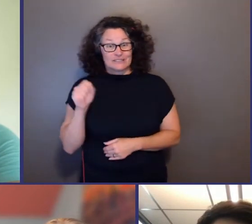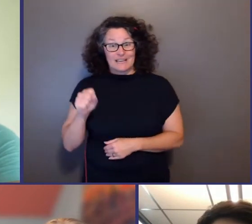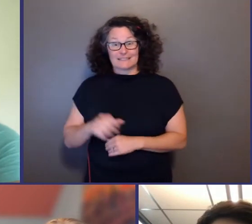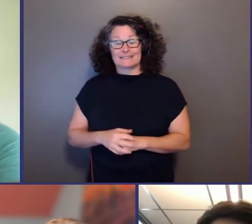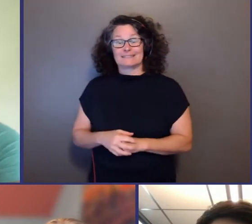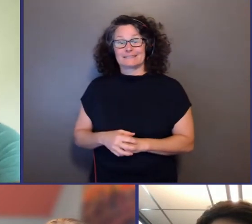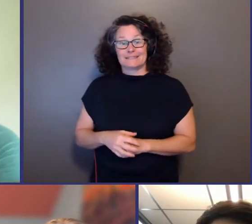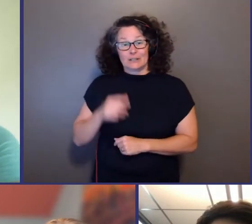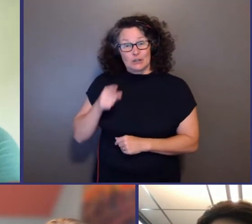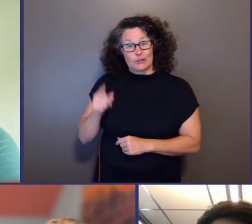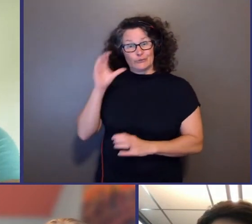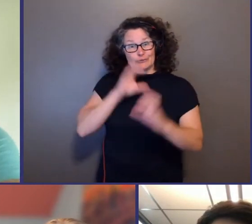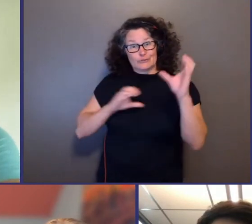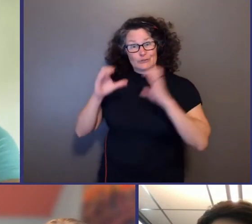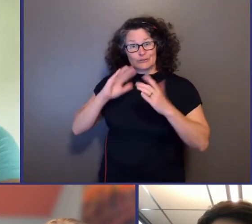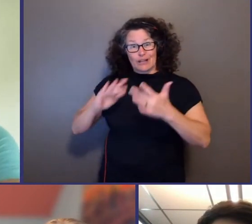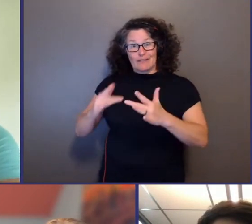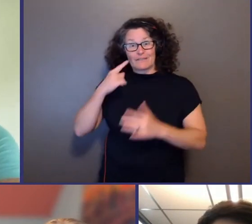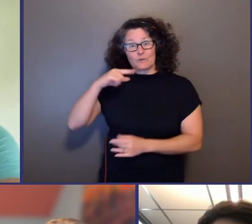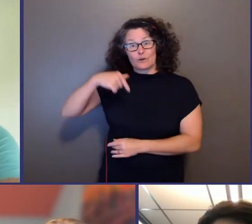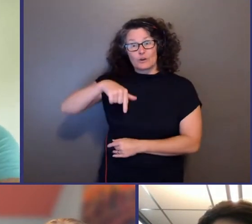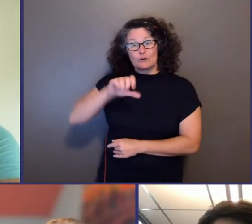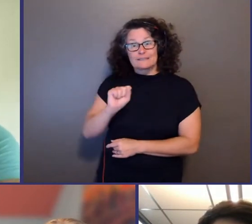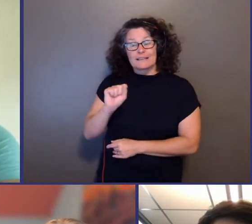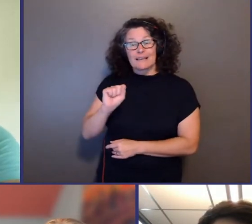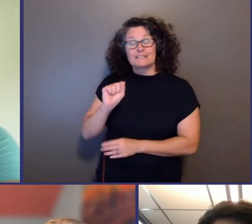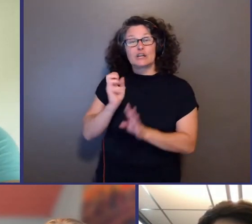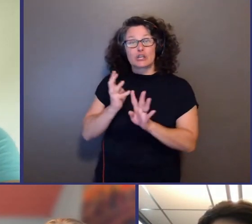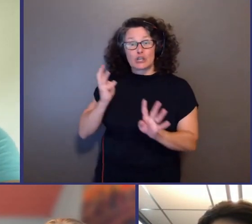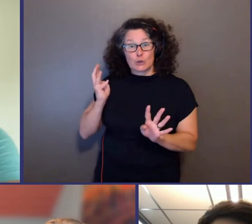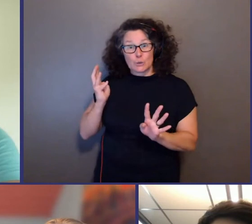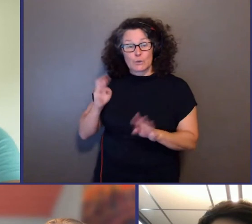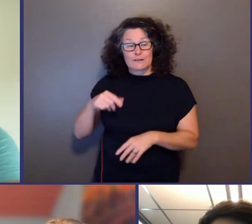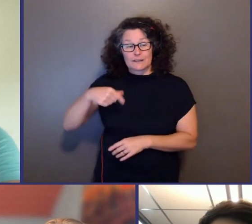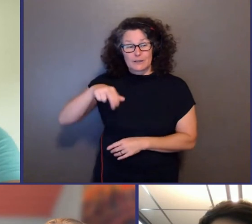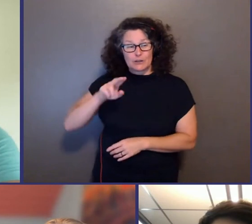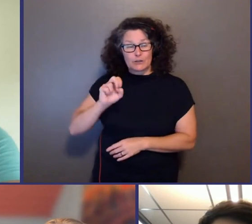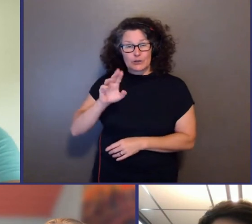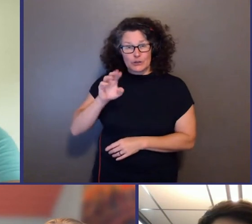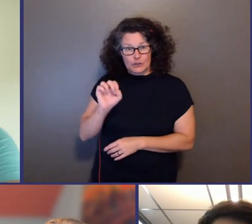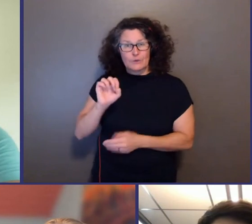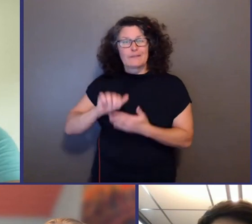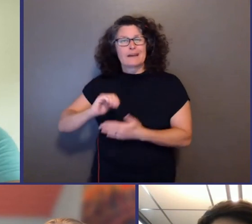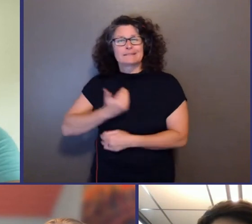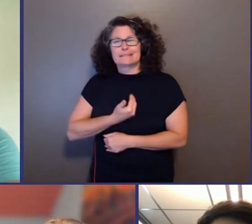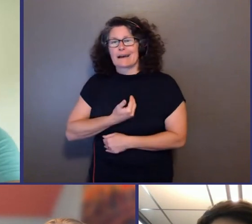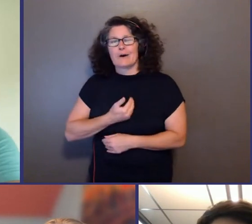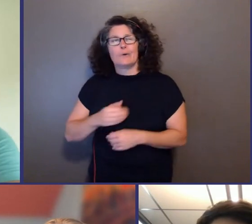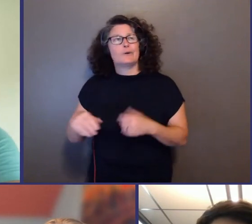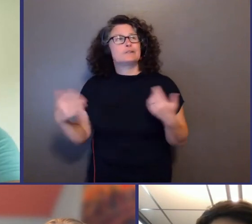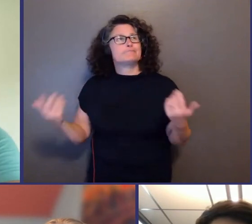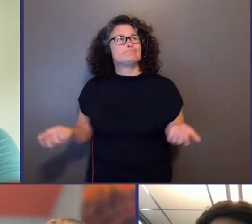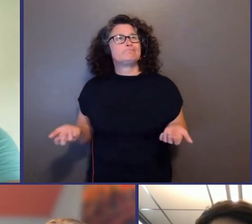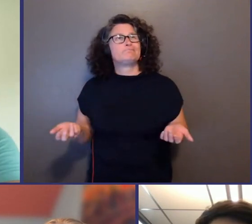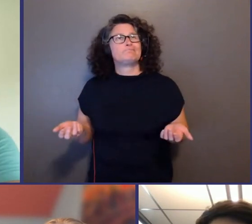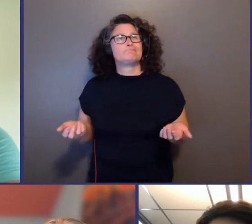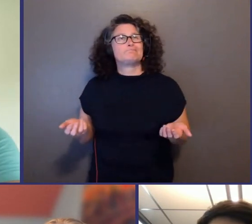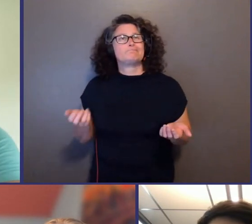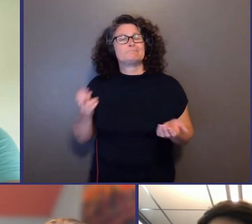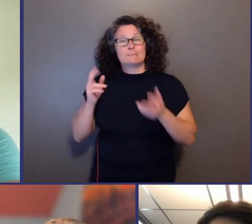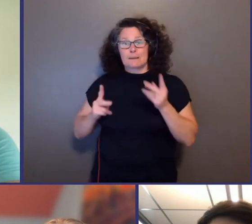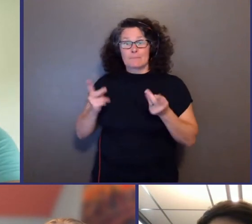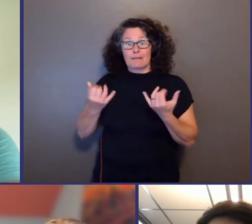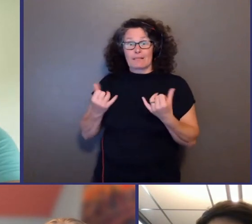you search online for QuickSight Q, it's actually one of our very people are so